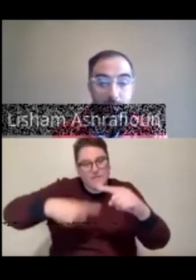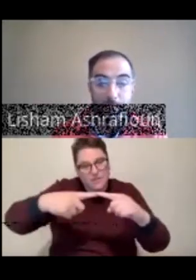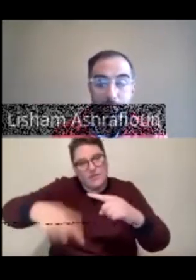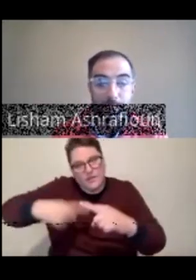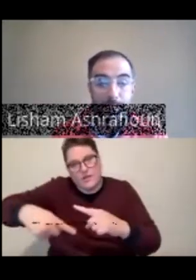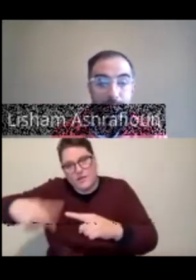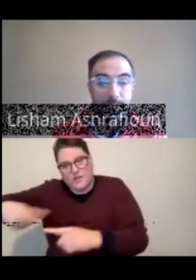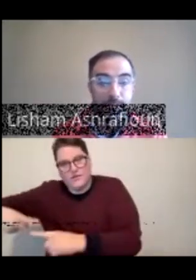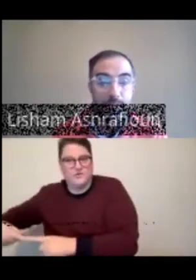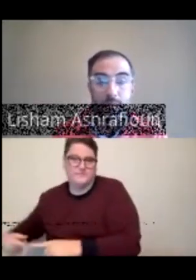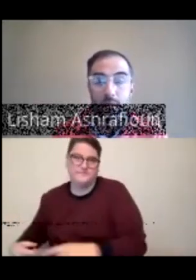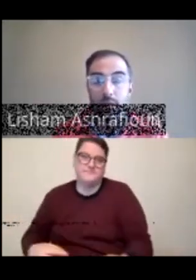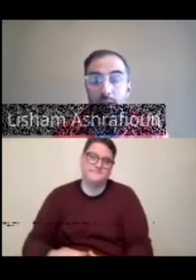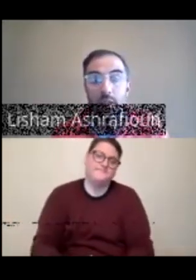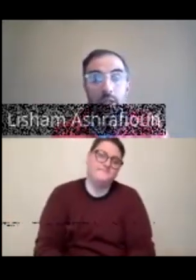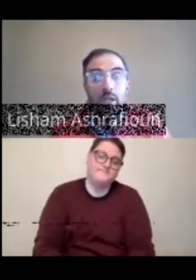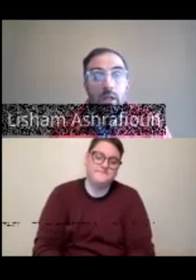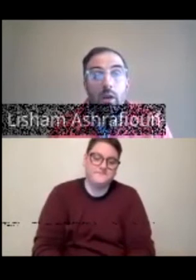interactions.